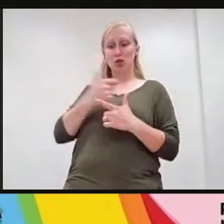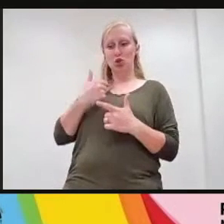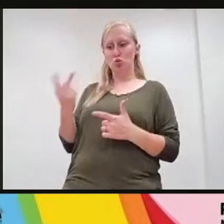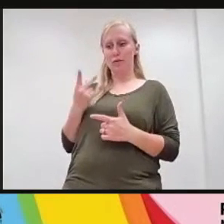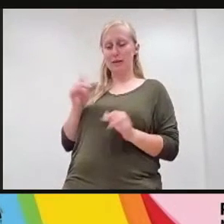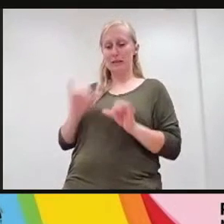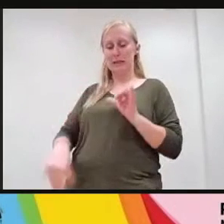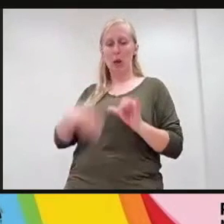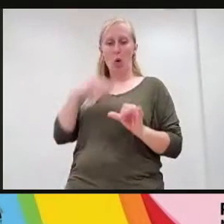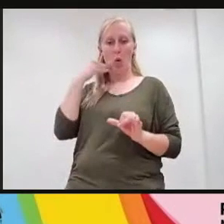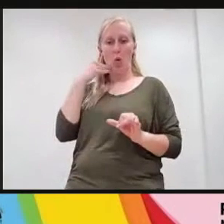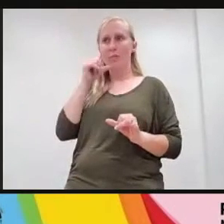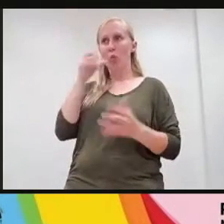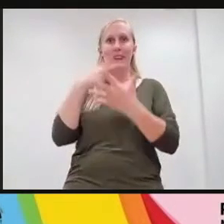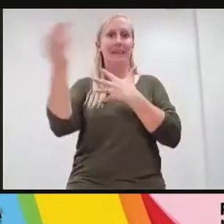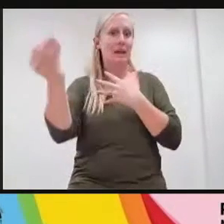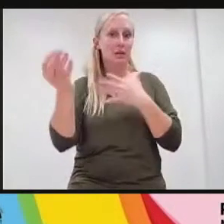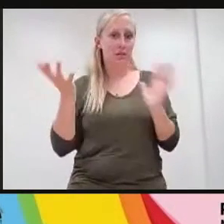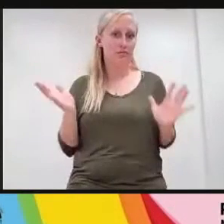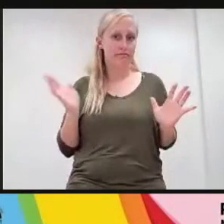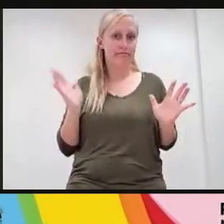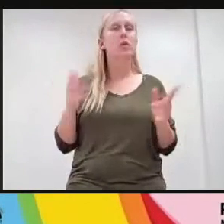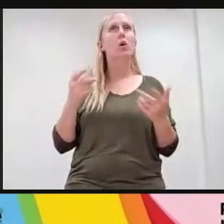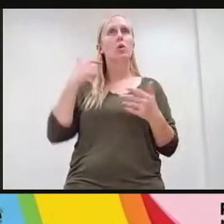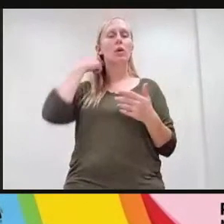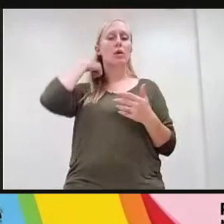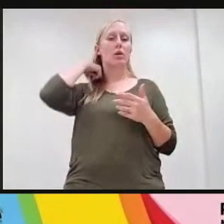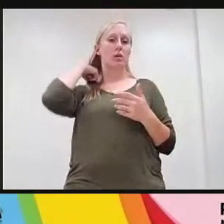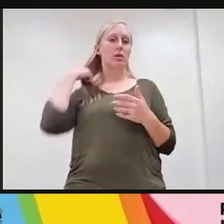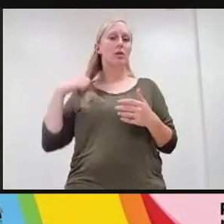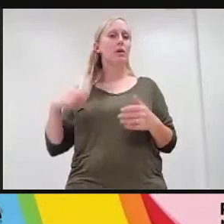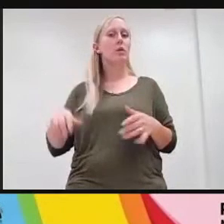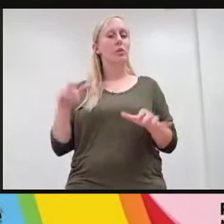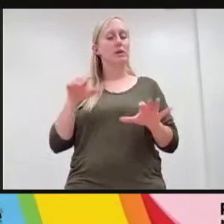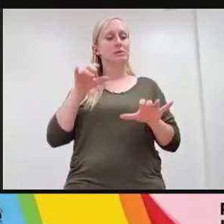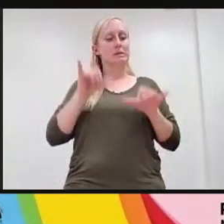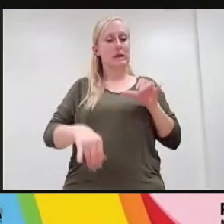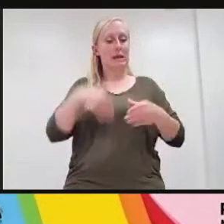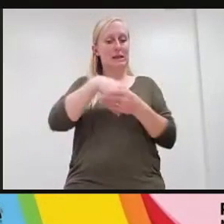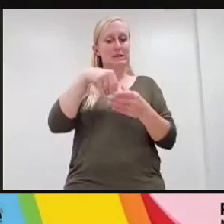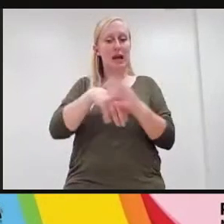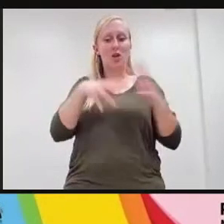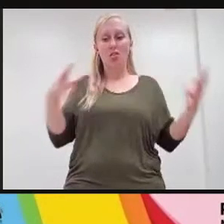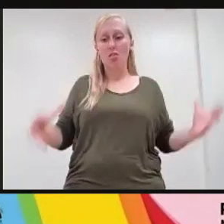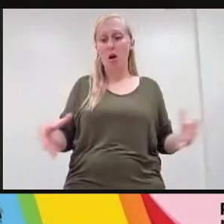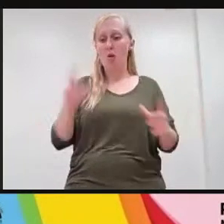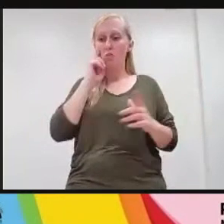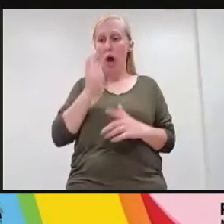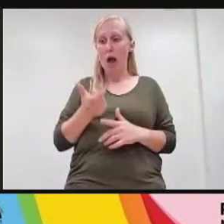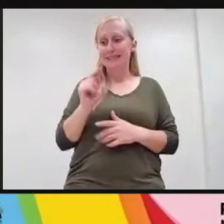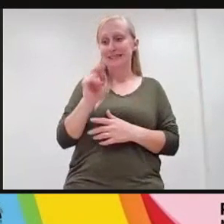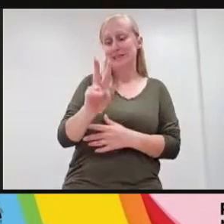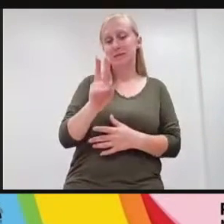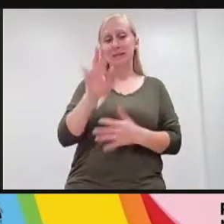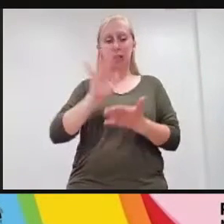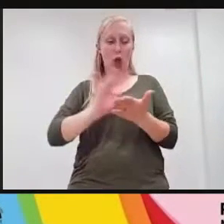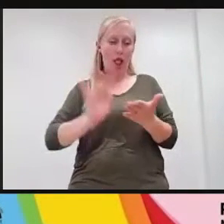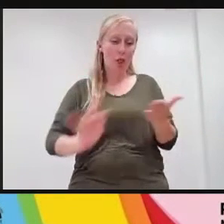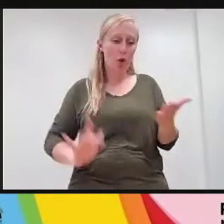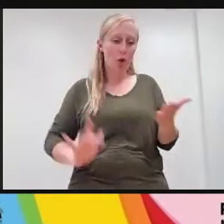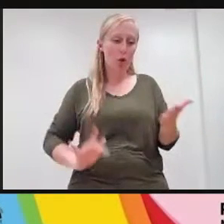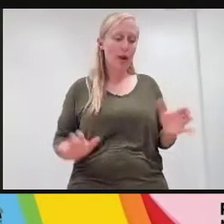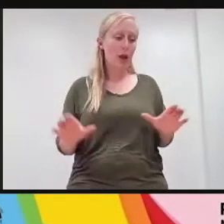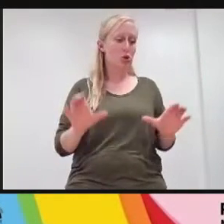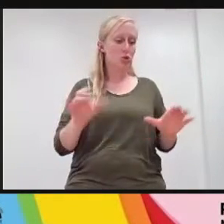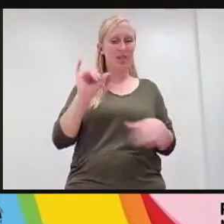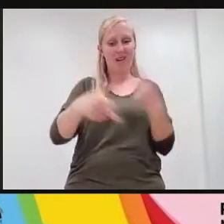told don't step outside. So we spent a lot of time indoors watching TV and coloring and doing that kind